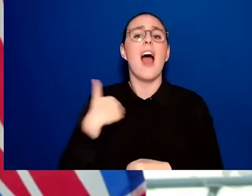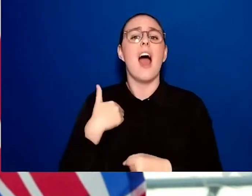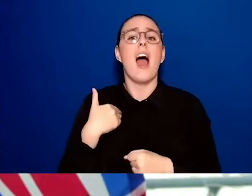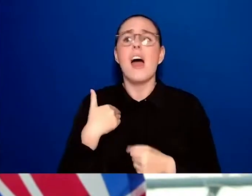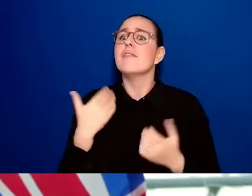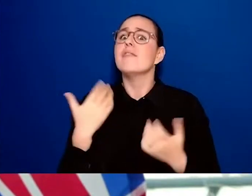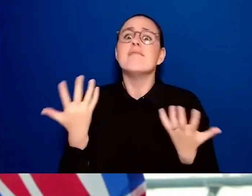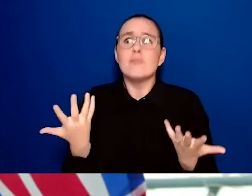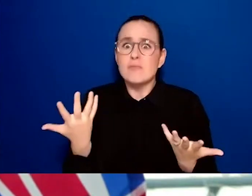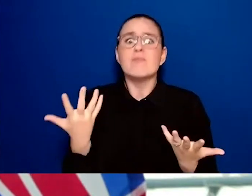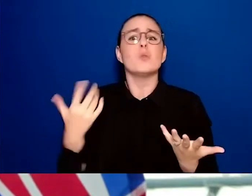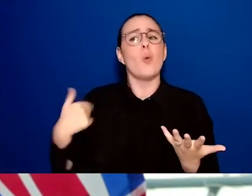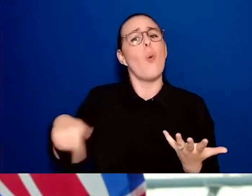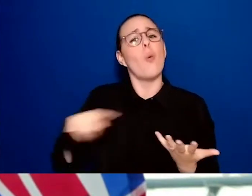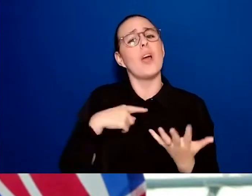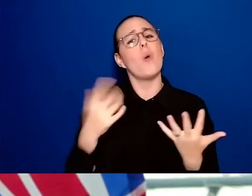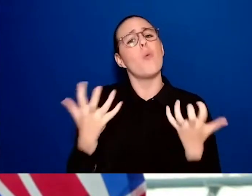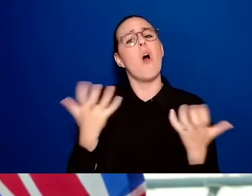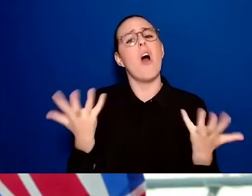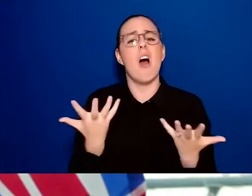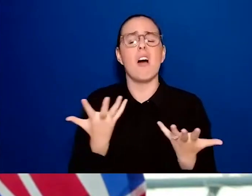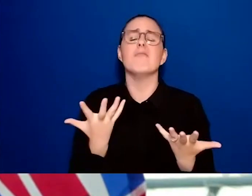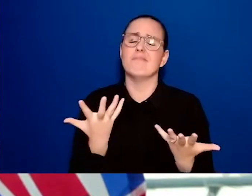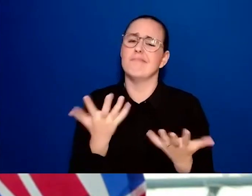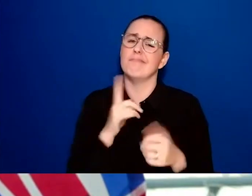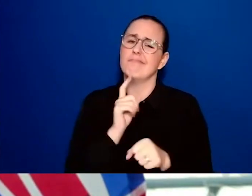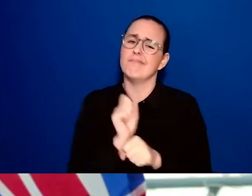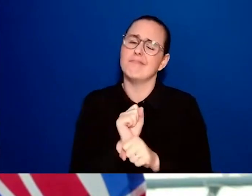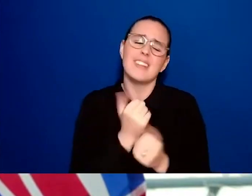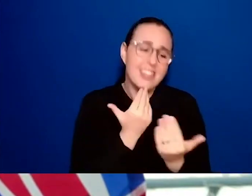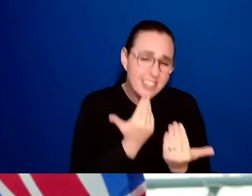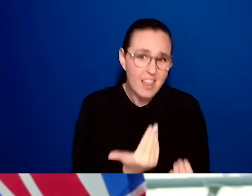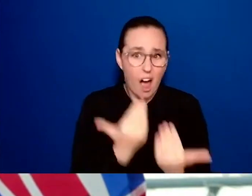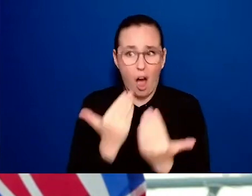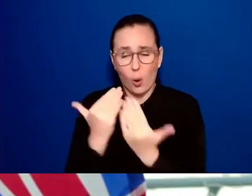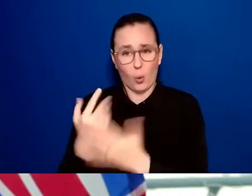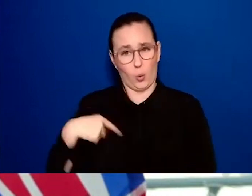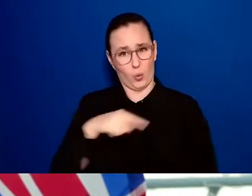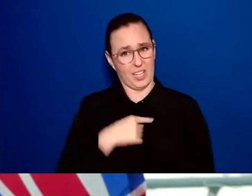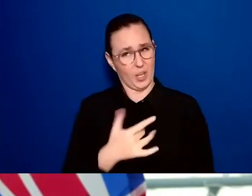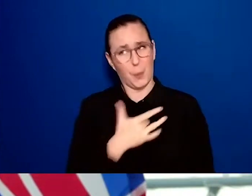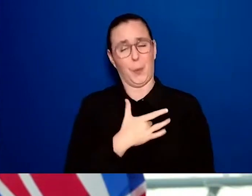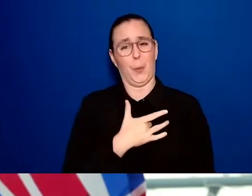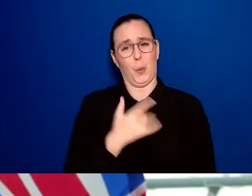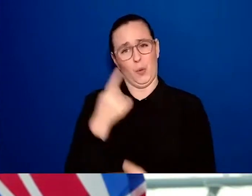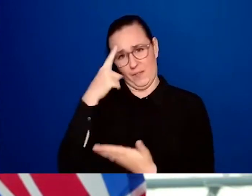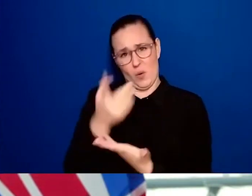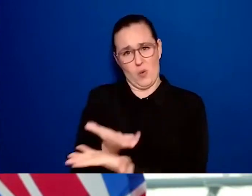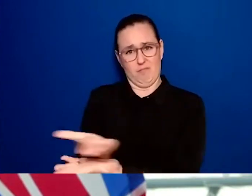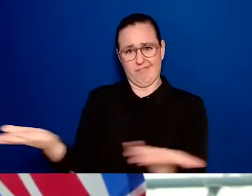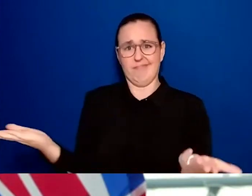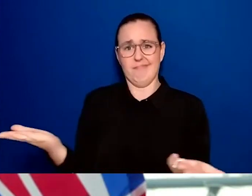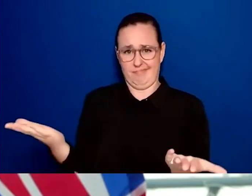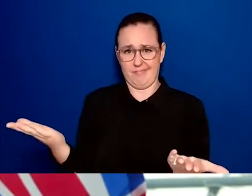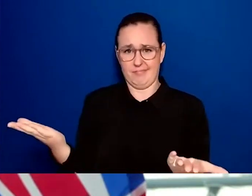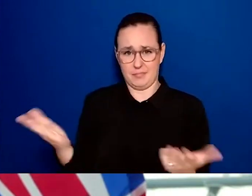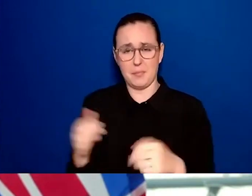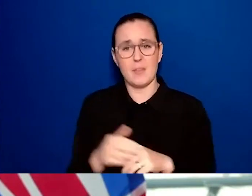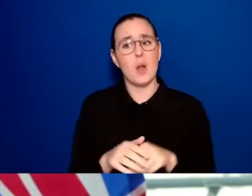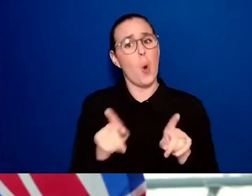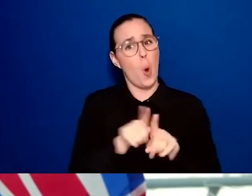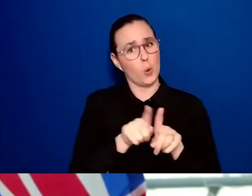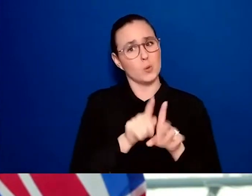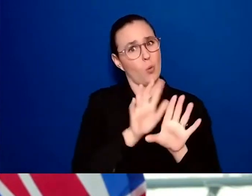that your efforts are gratefully felt by the vast majority of us here in BC. We stand with you and are supporting you